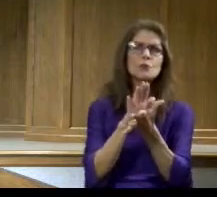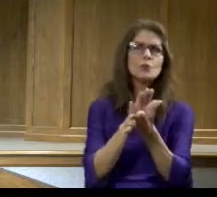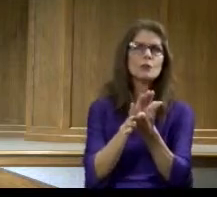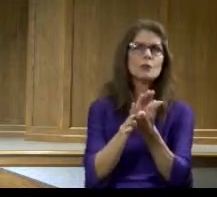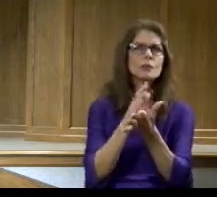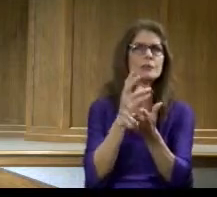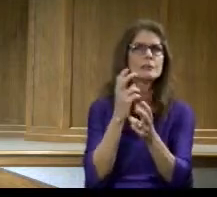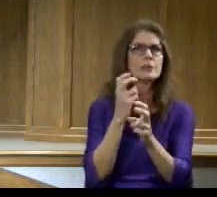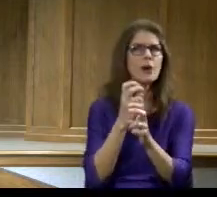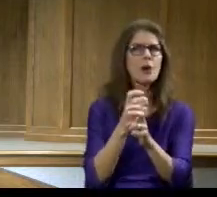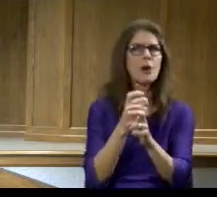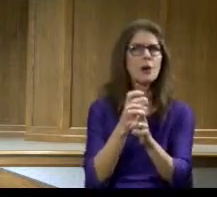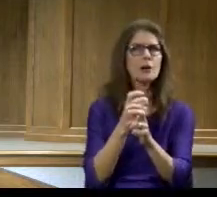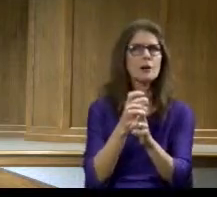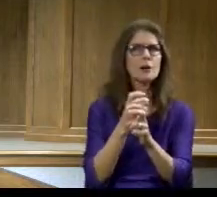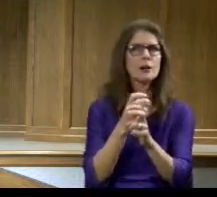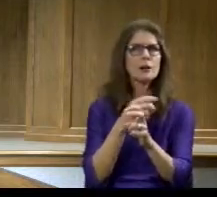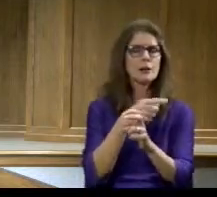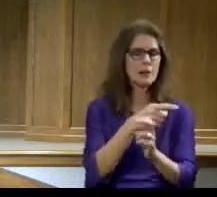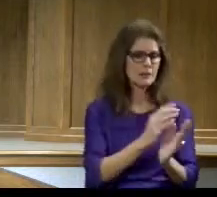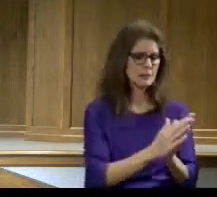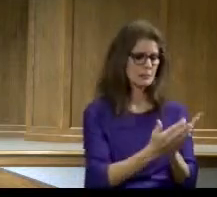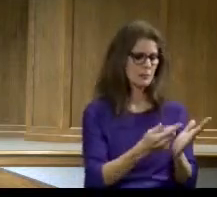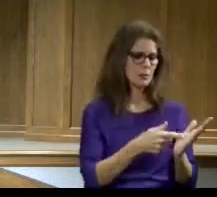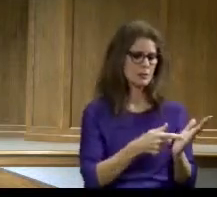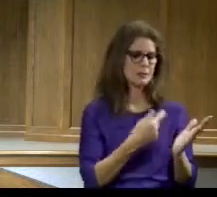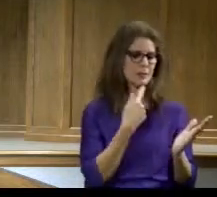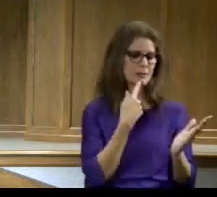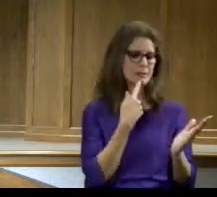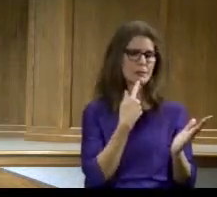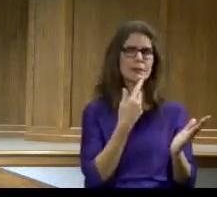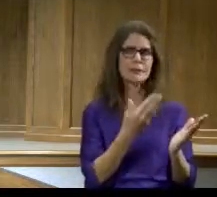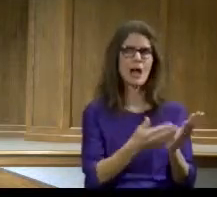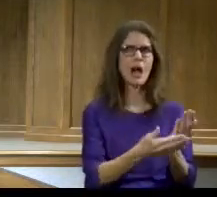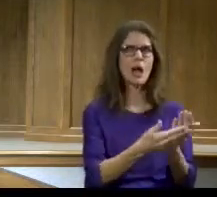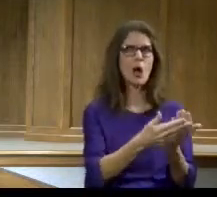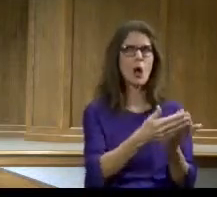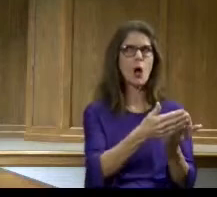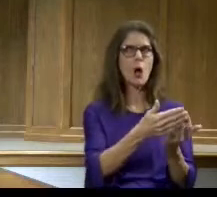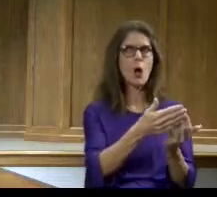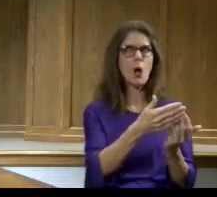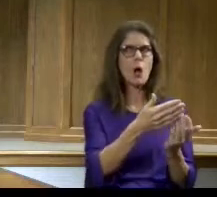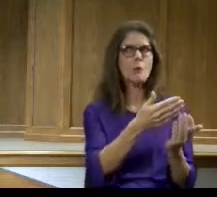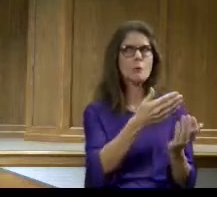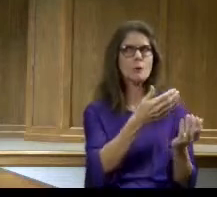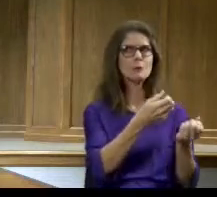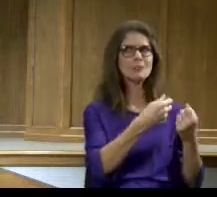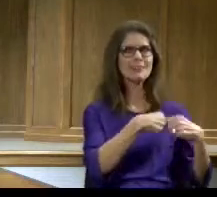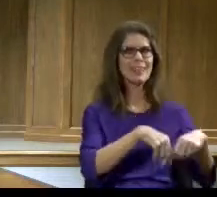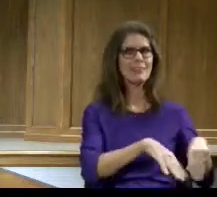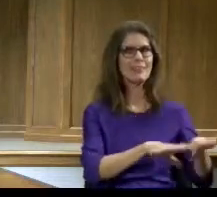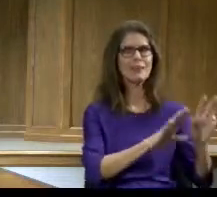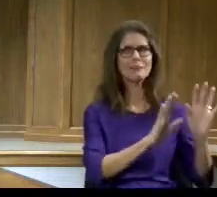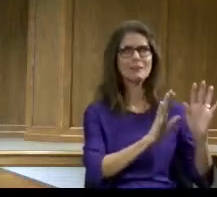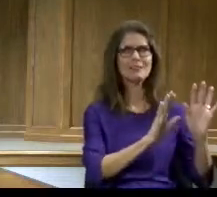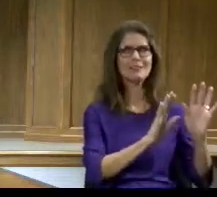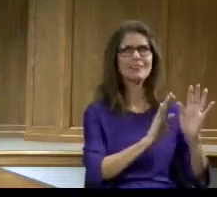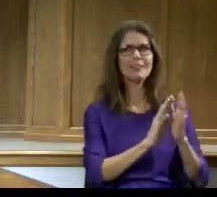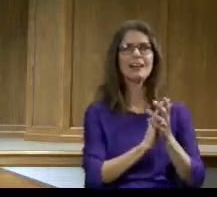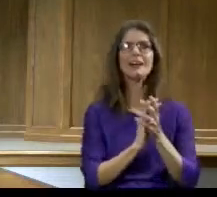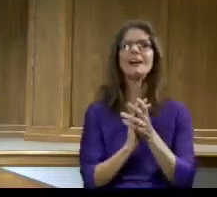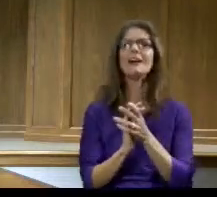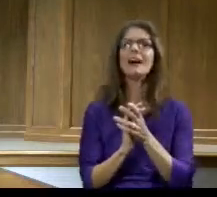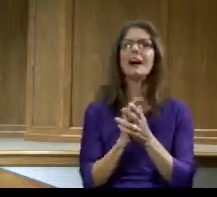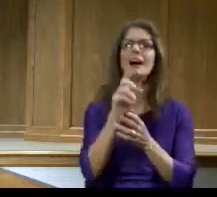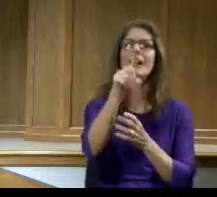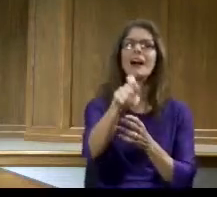And this writer says, you know, I just about gave it up. You ever get up on a Sunday morning and think,